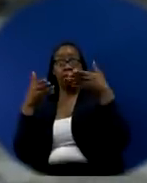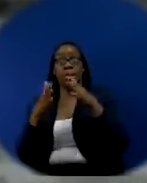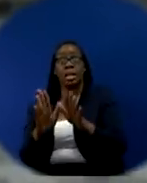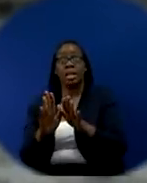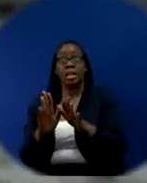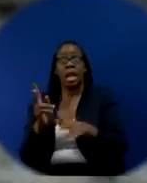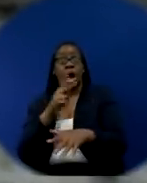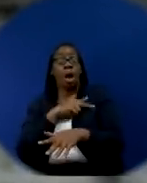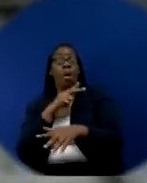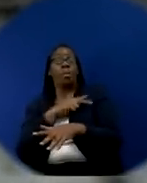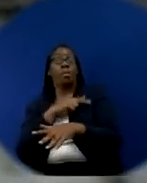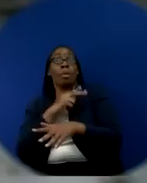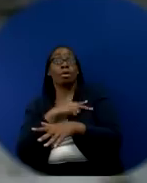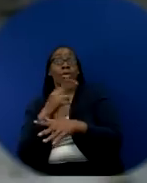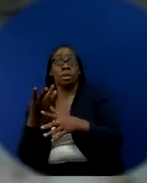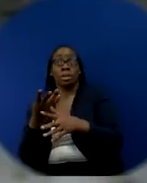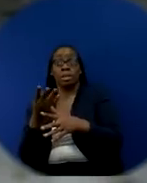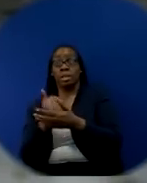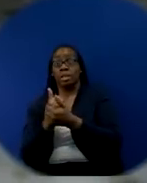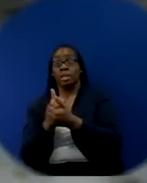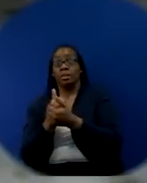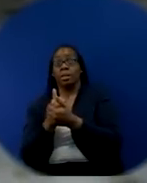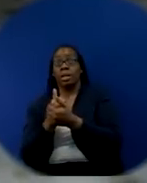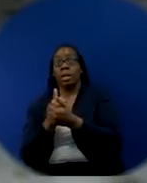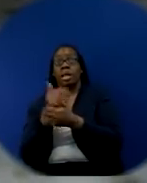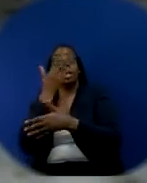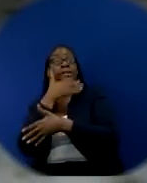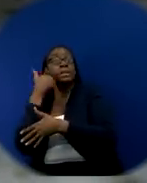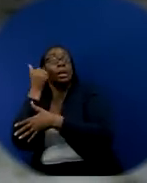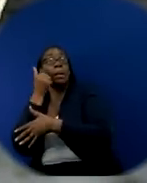override our personal relationship with the Lord.